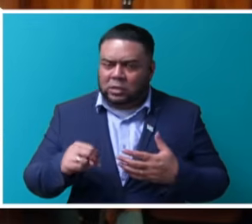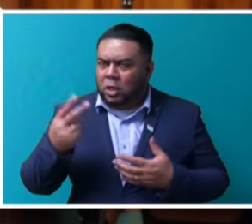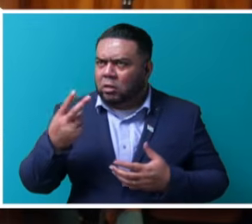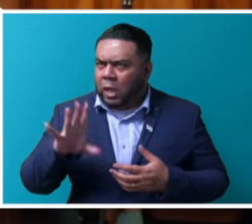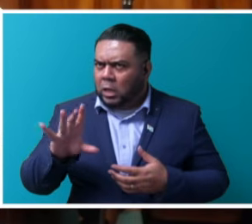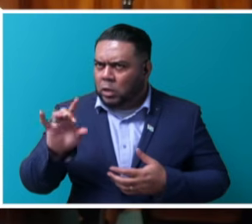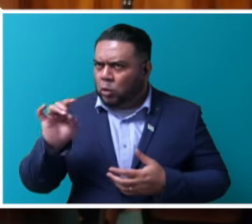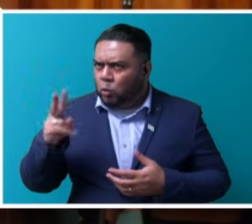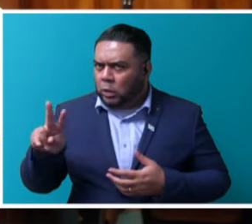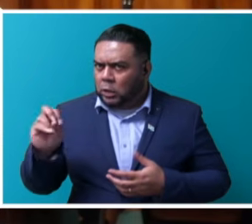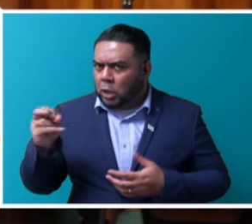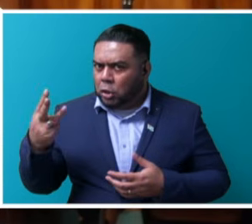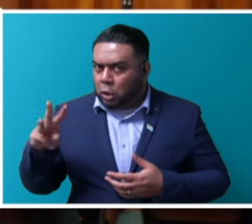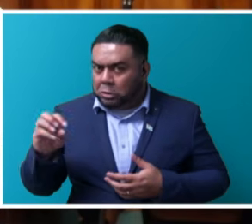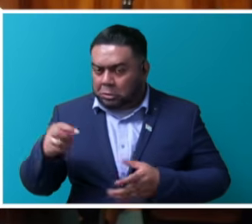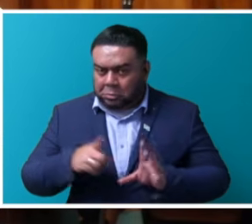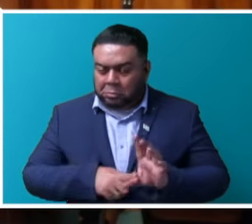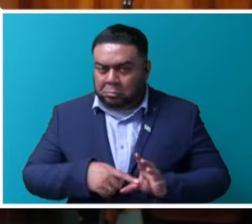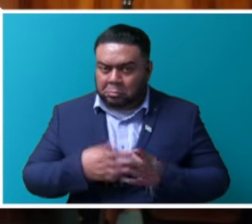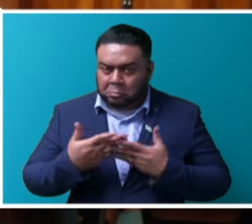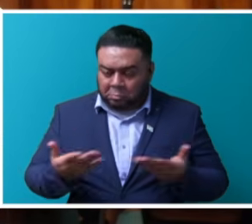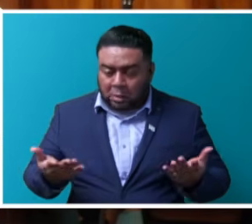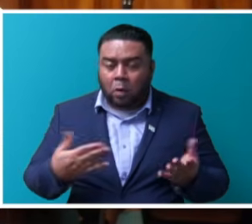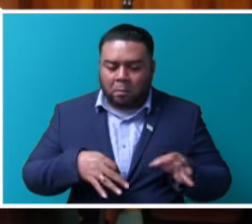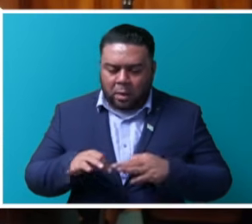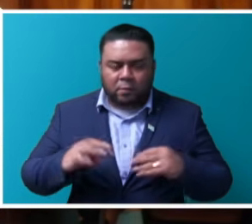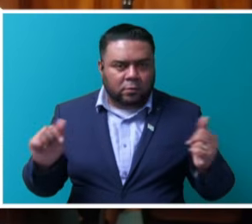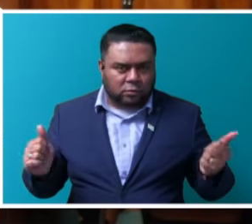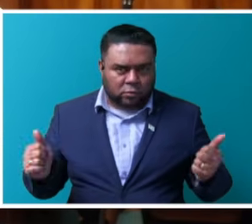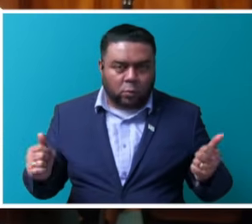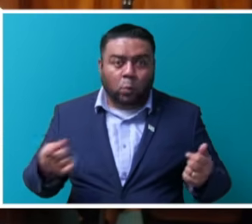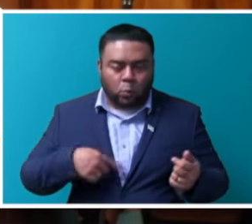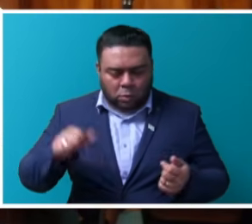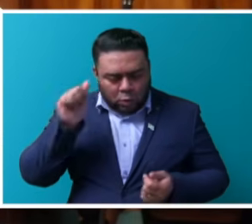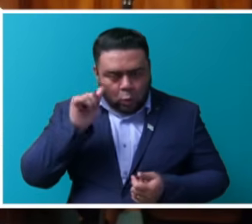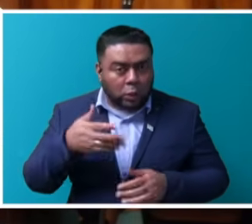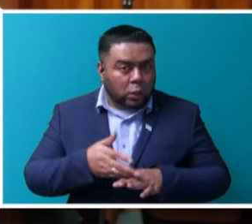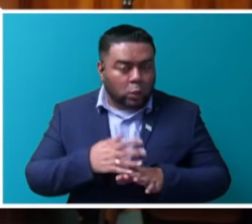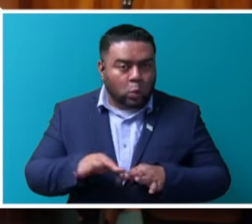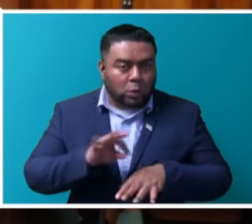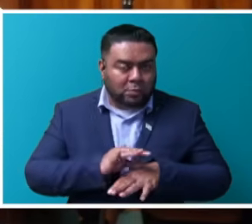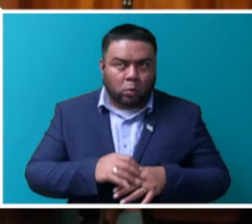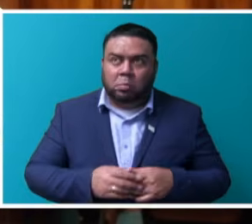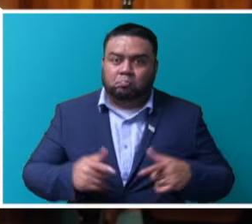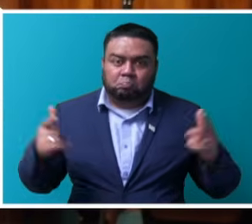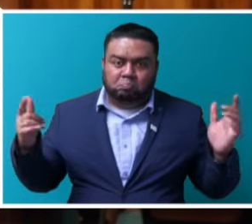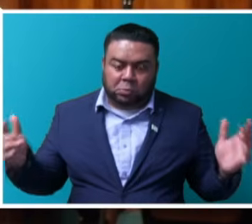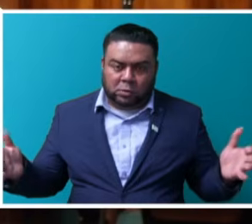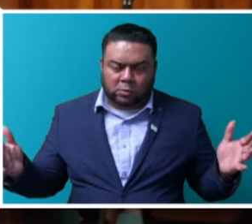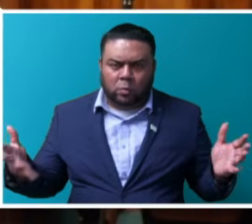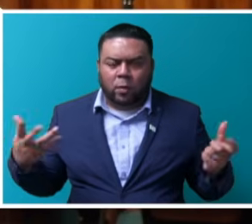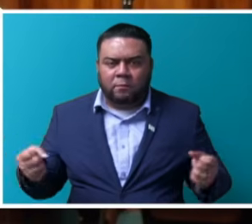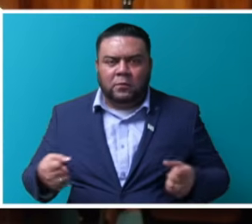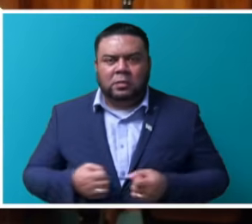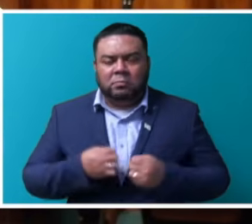years. This plan, Mr. Speaker, is now complete, and we know that the new hospital will be larger and will have expanded